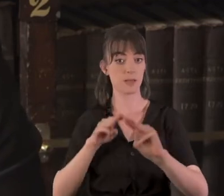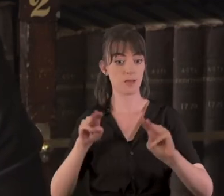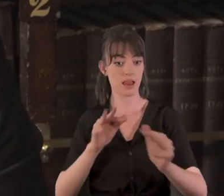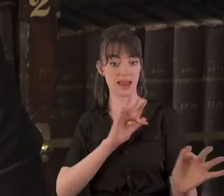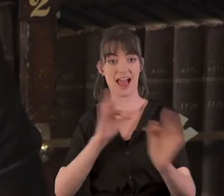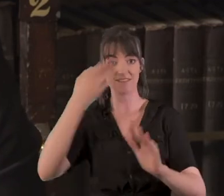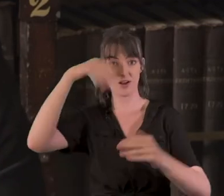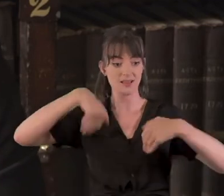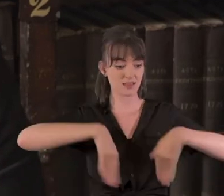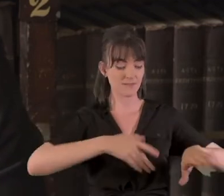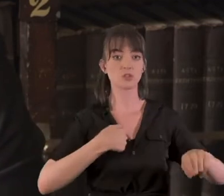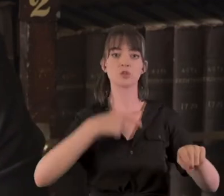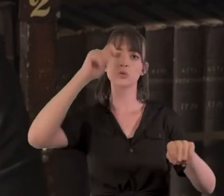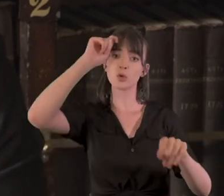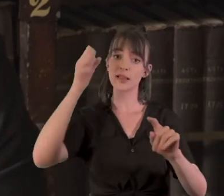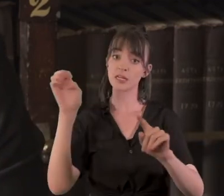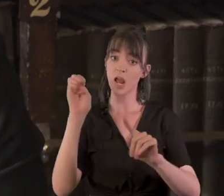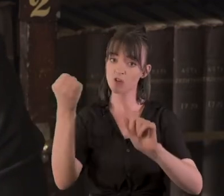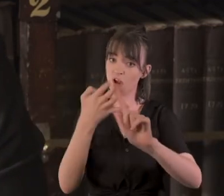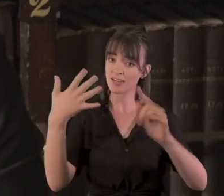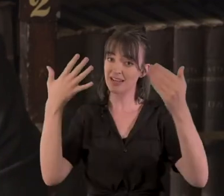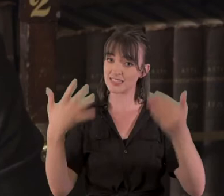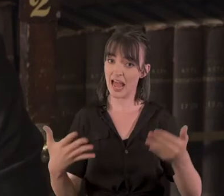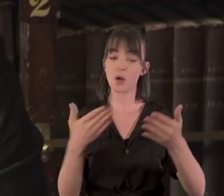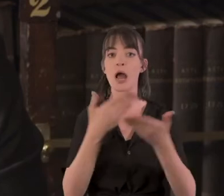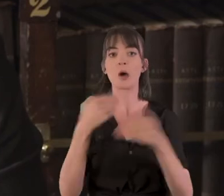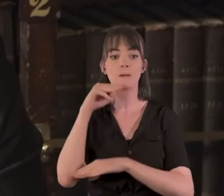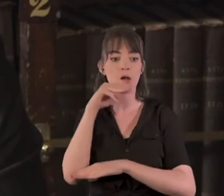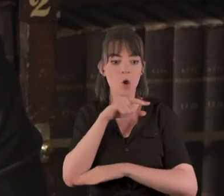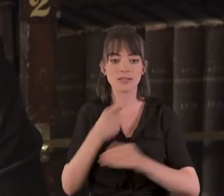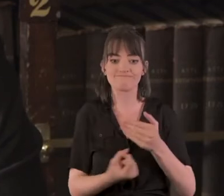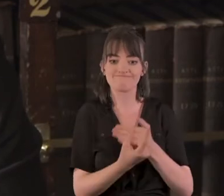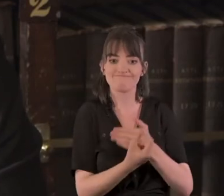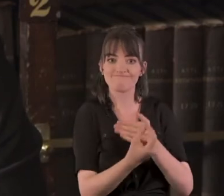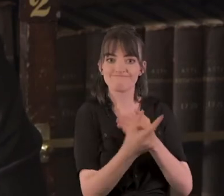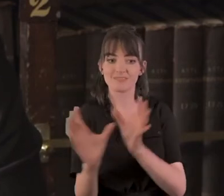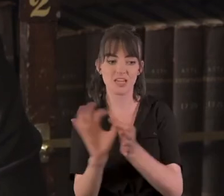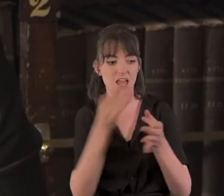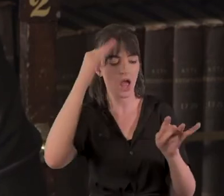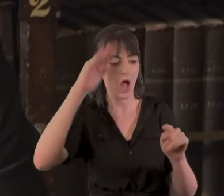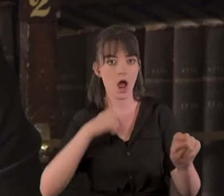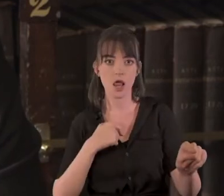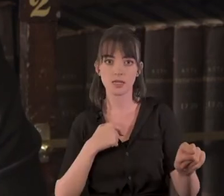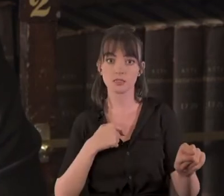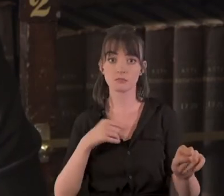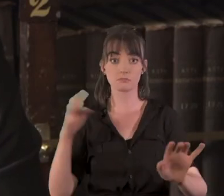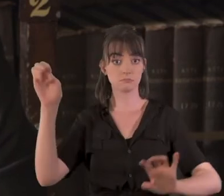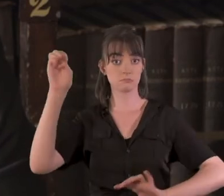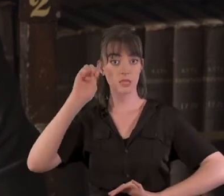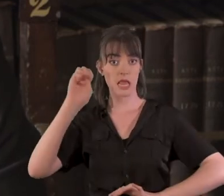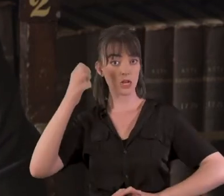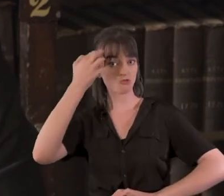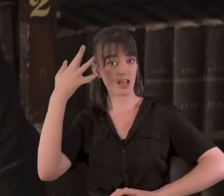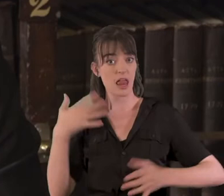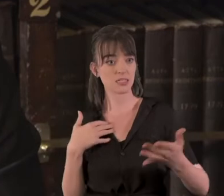do you think it's recognised now, how important these events relating to Ireland were in that wider British context, and